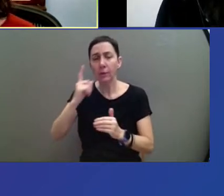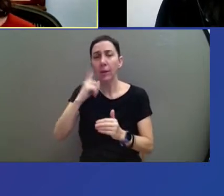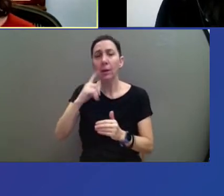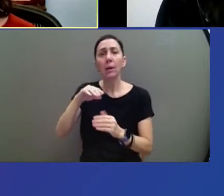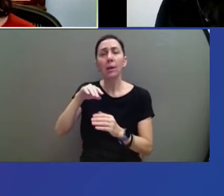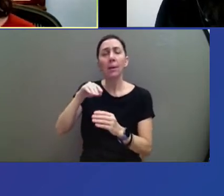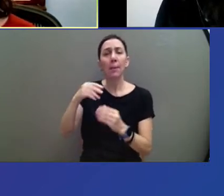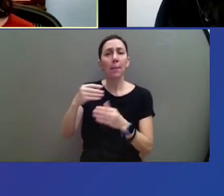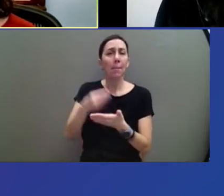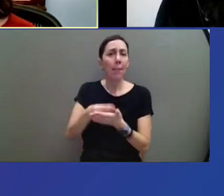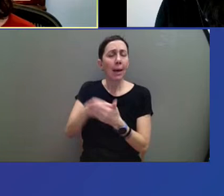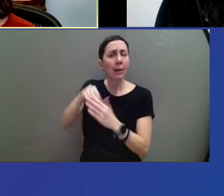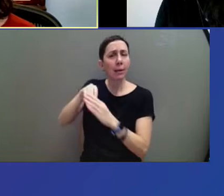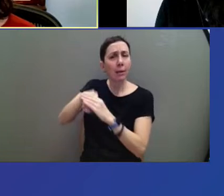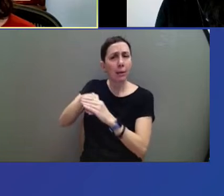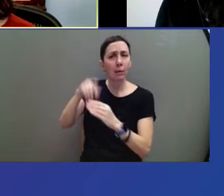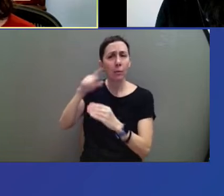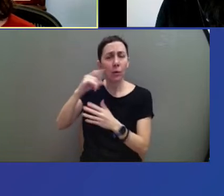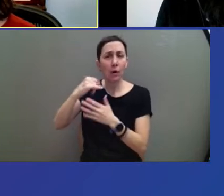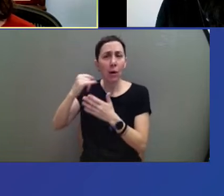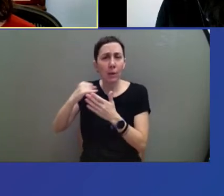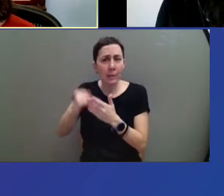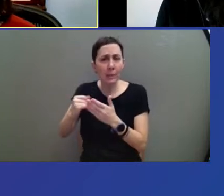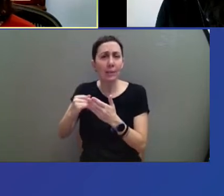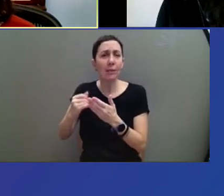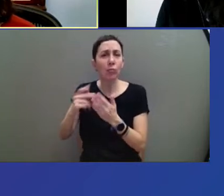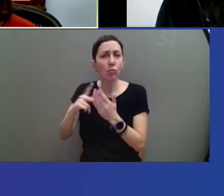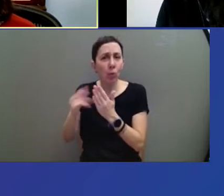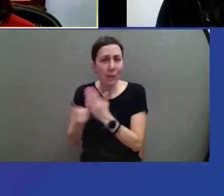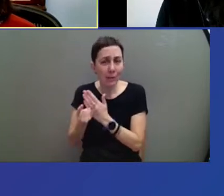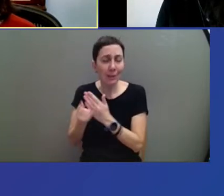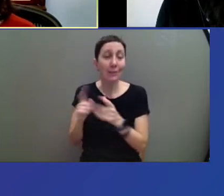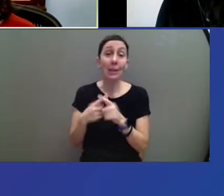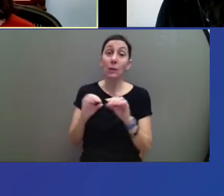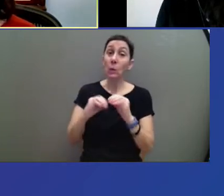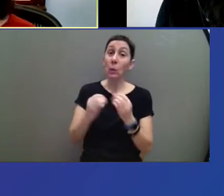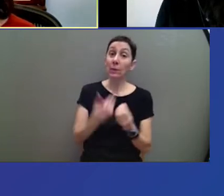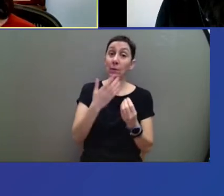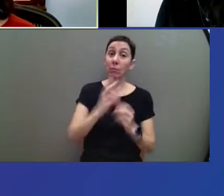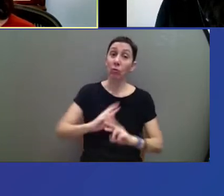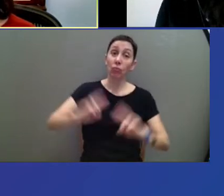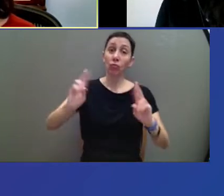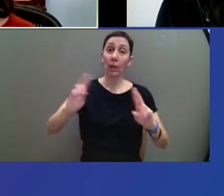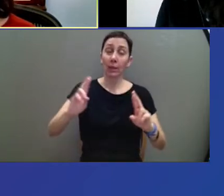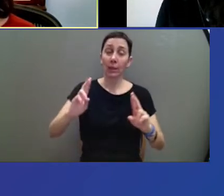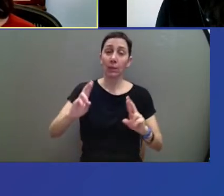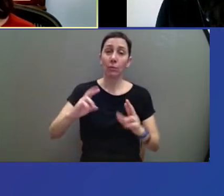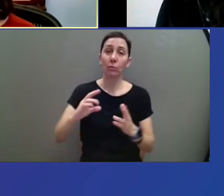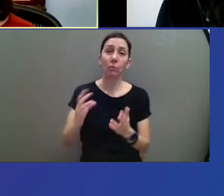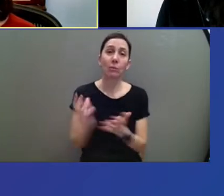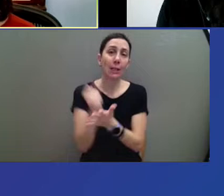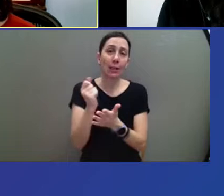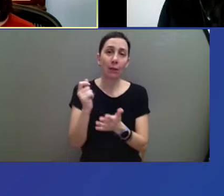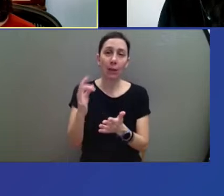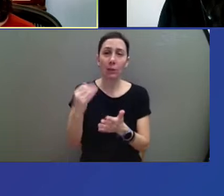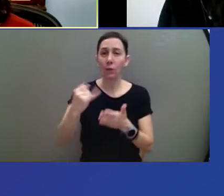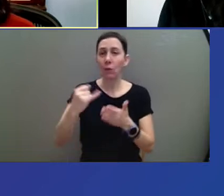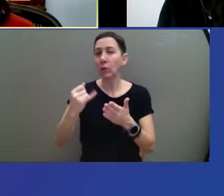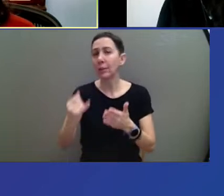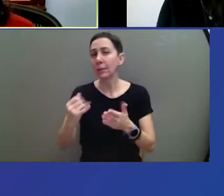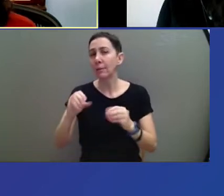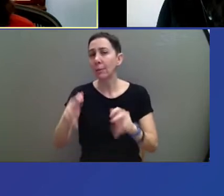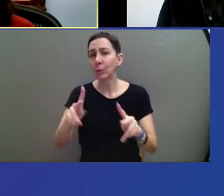reserves, those sorts of things. So organizations are better equipped to take advantage of the artistic opportunities that are out